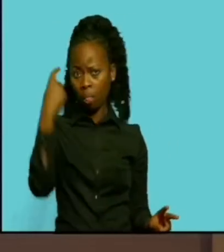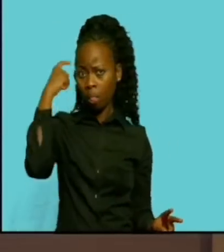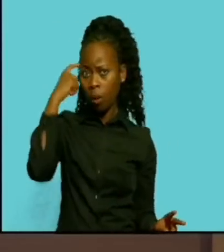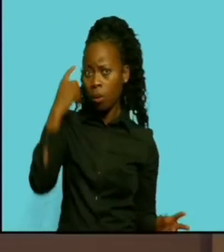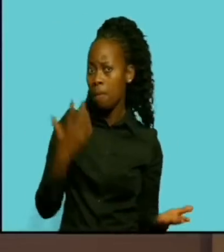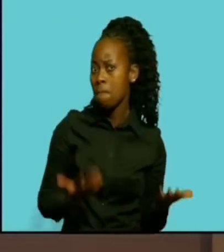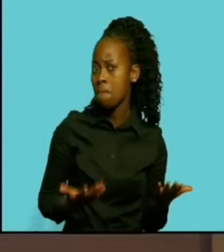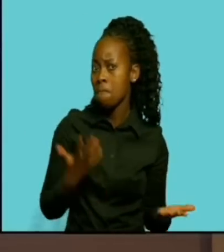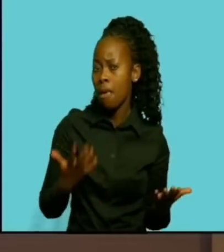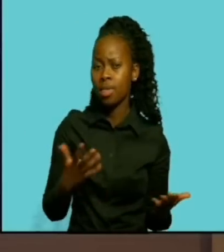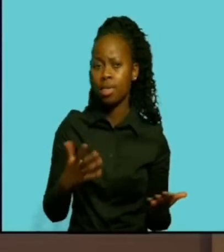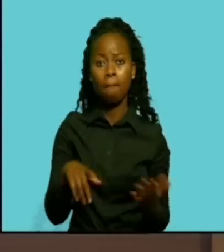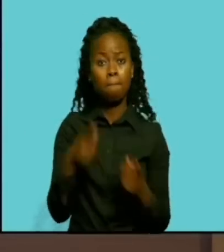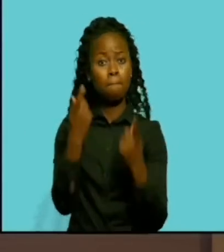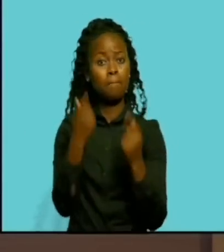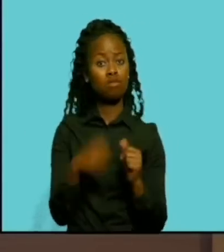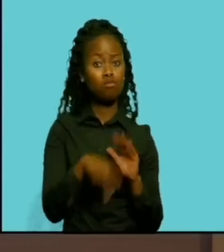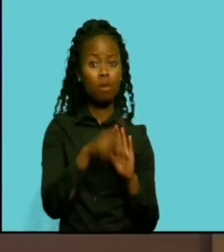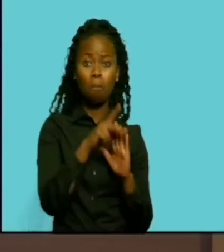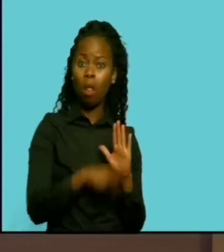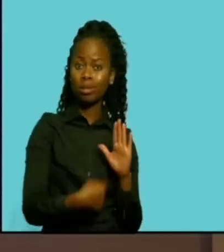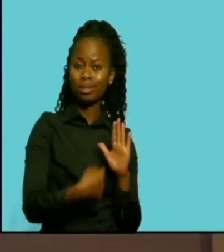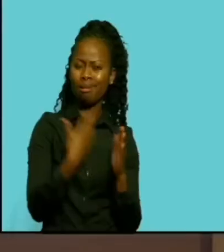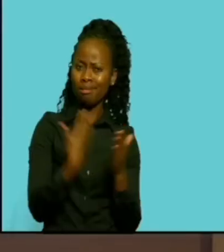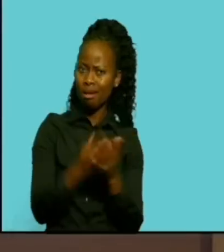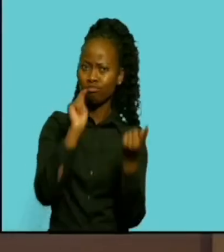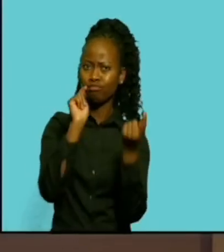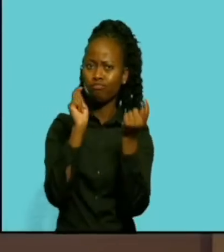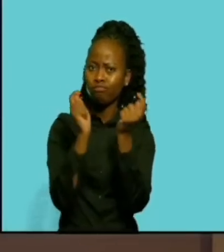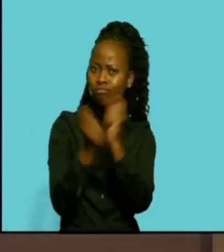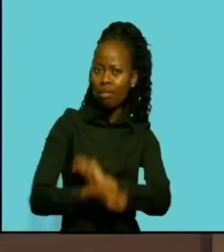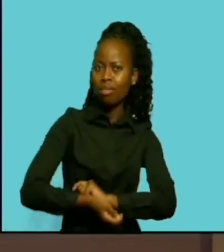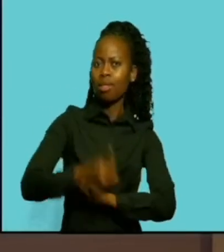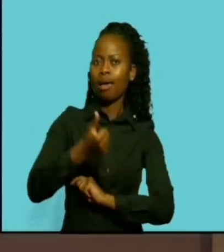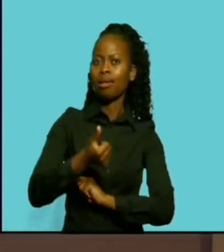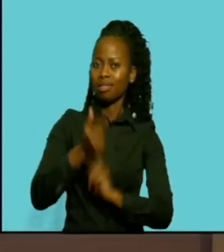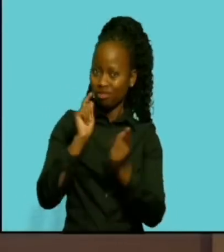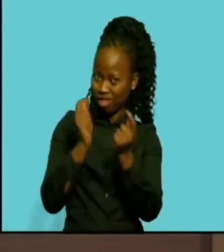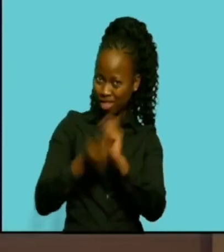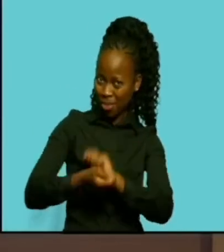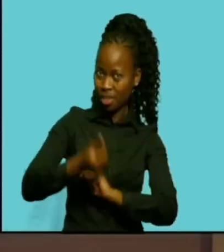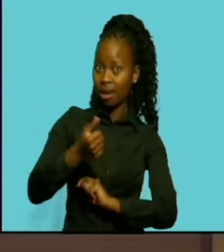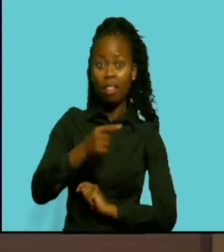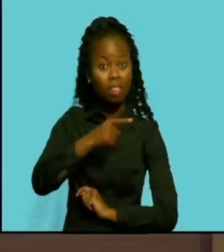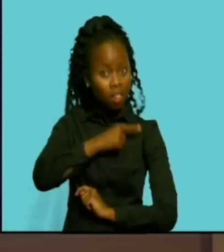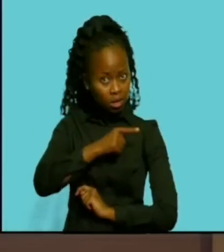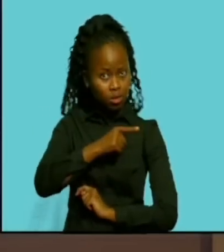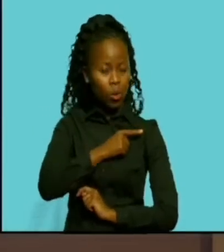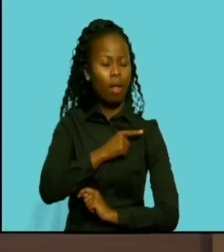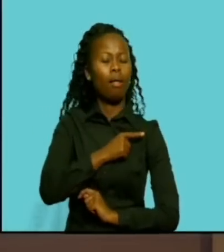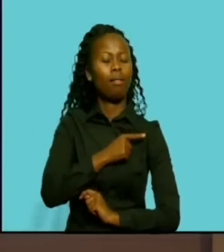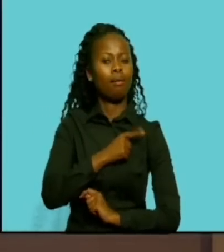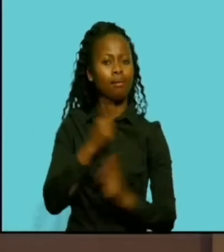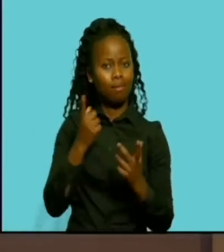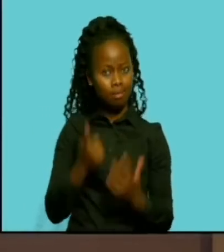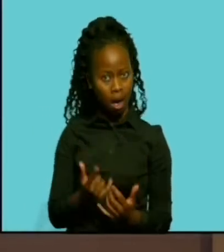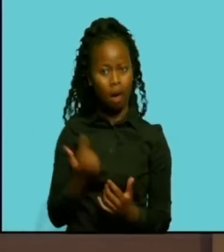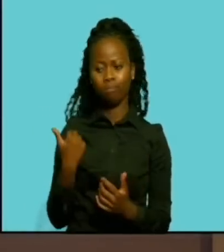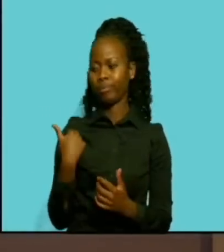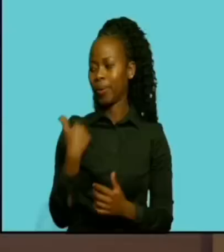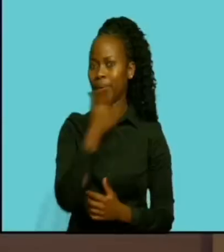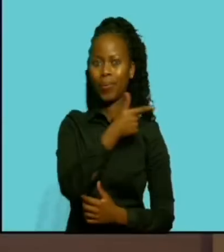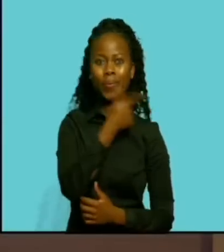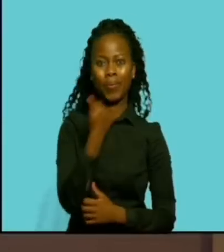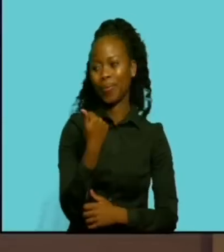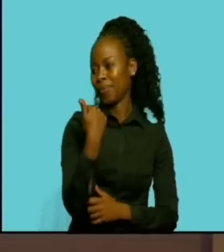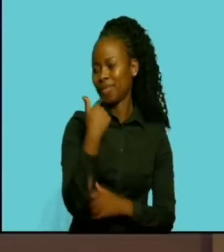monetary policy implementation framework, and that is what we have put in place. There is a